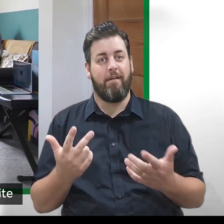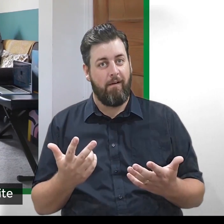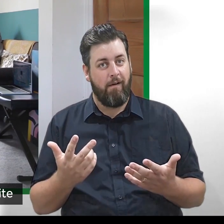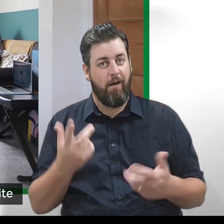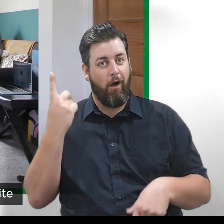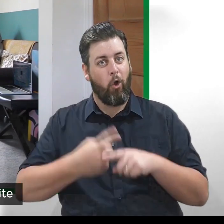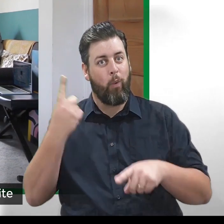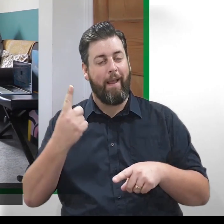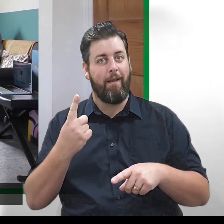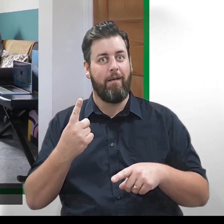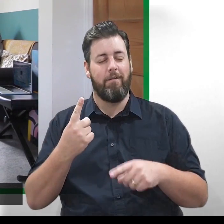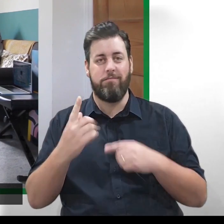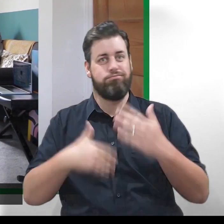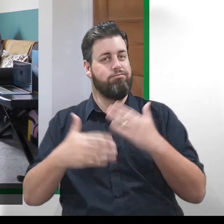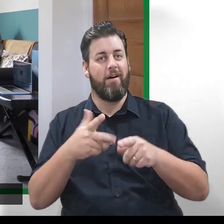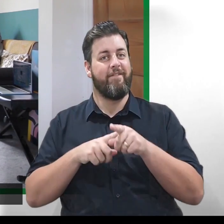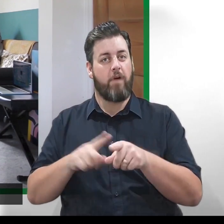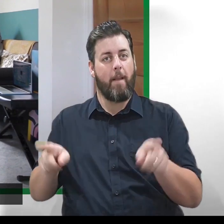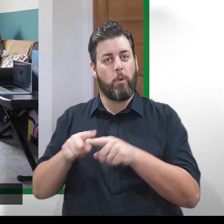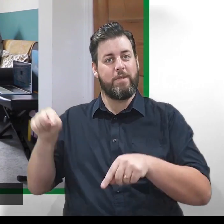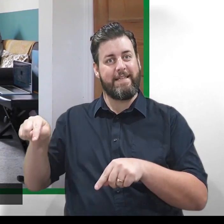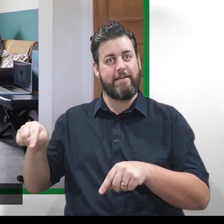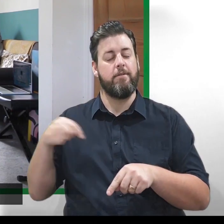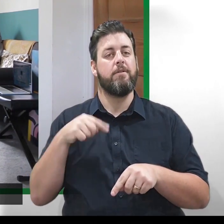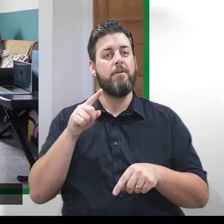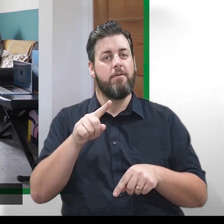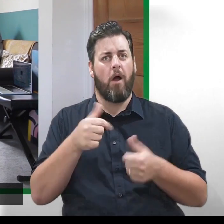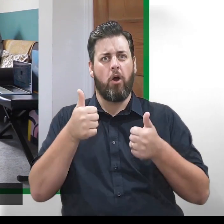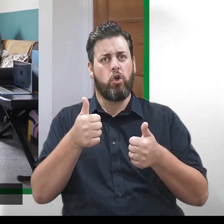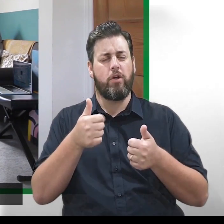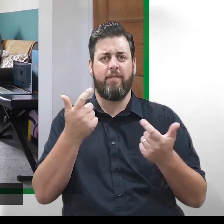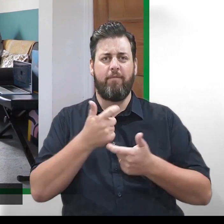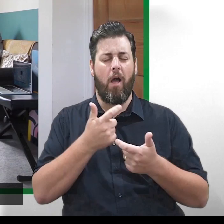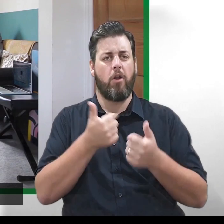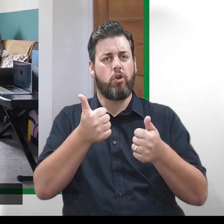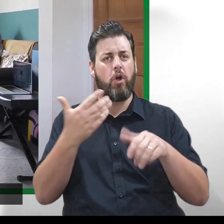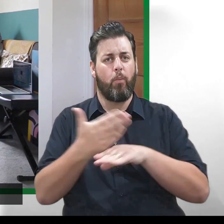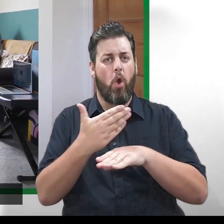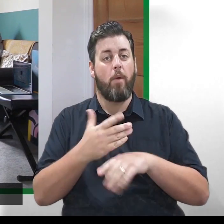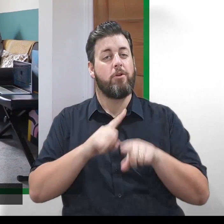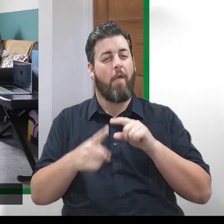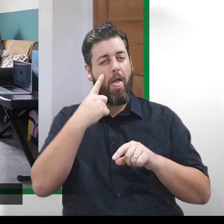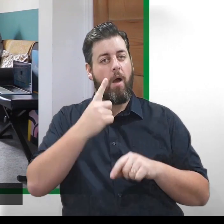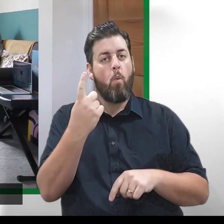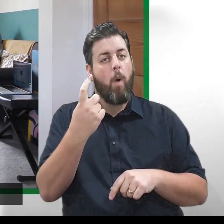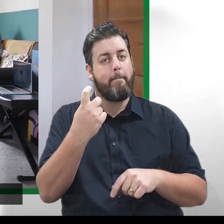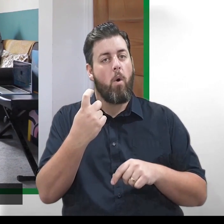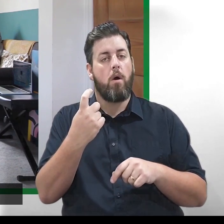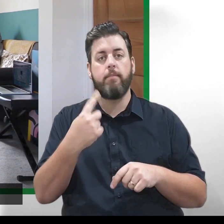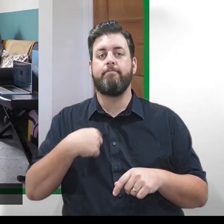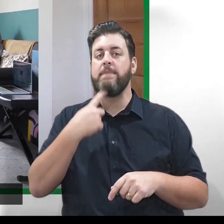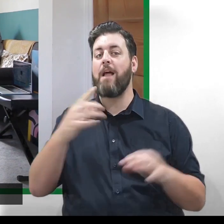8. Now that's quite quick at the end when you're keeping time to the music, but it's really fun, really good work. So shall we try it one more